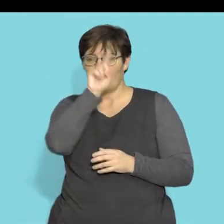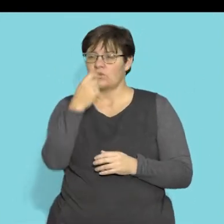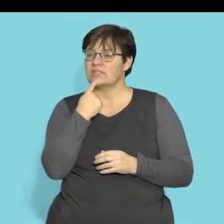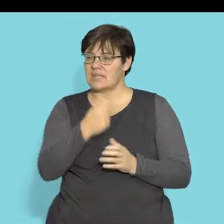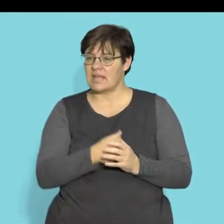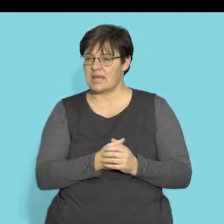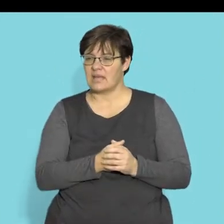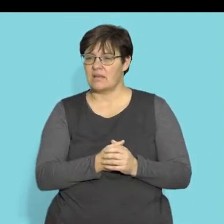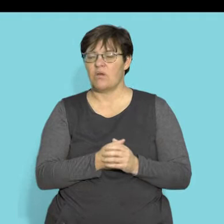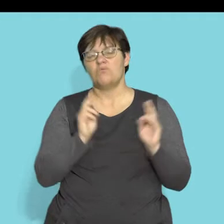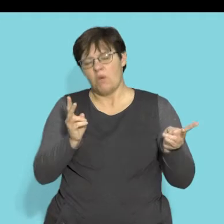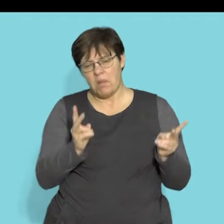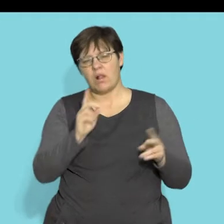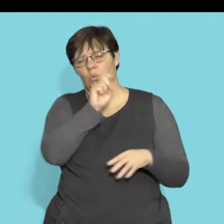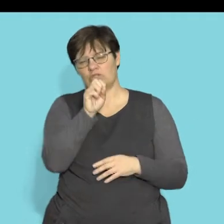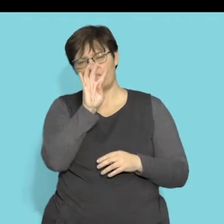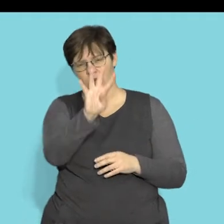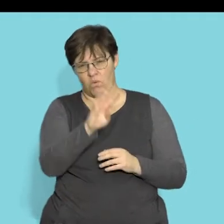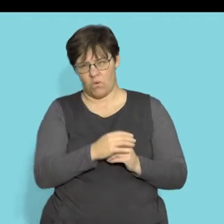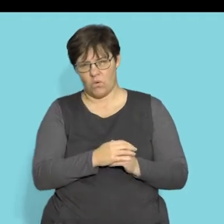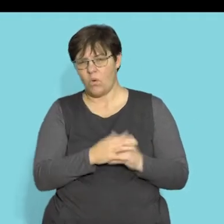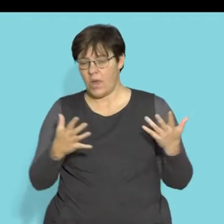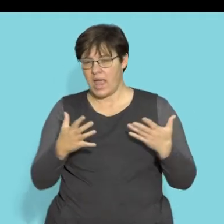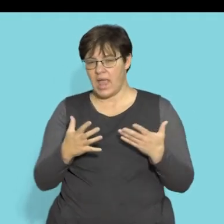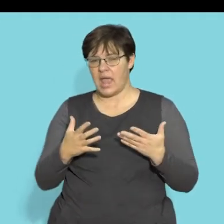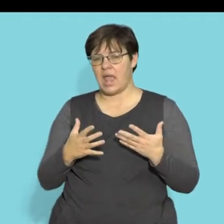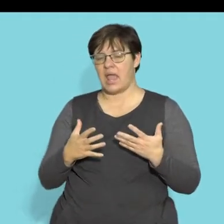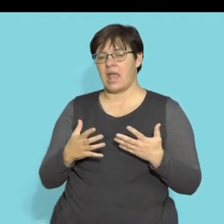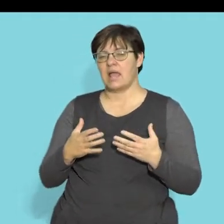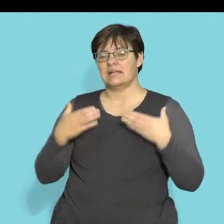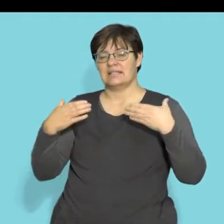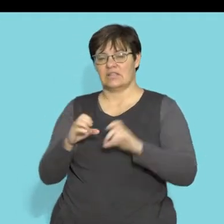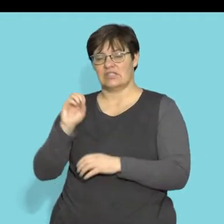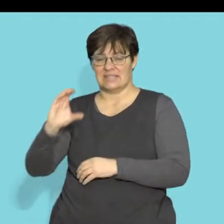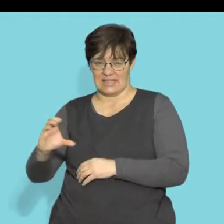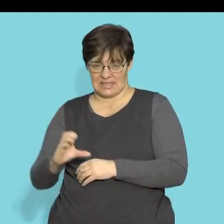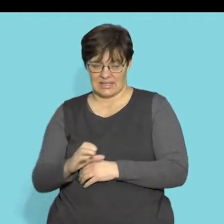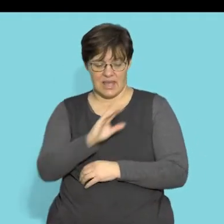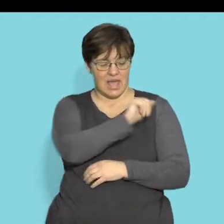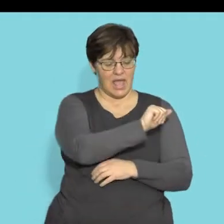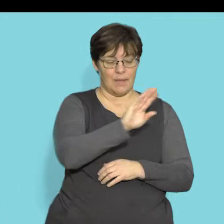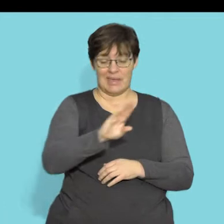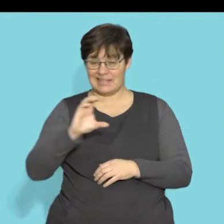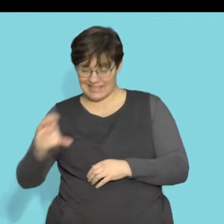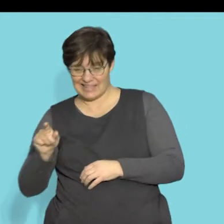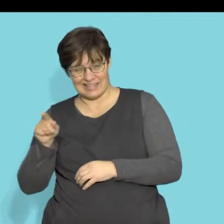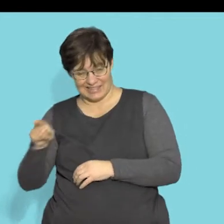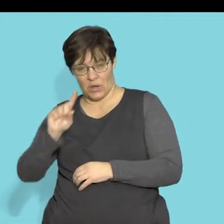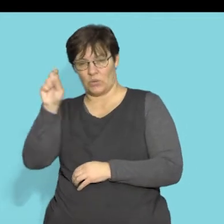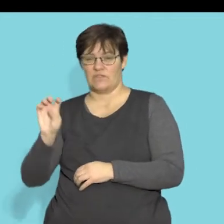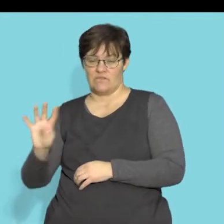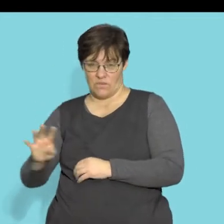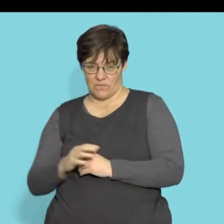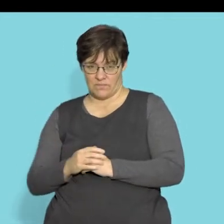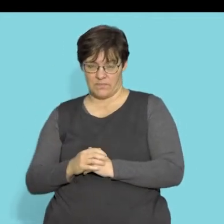The question reads, it's often question 4, and that's in section C. Towards the end of the paper, this is the question that you're